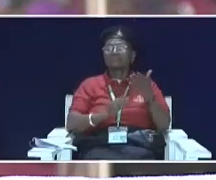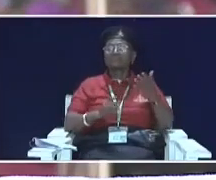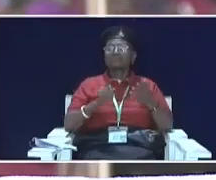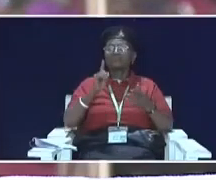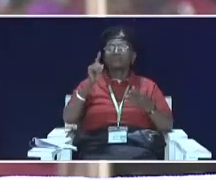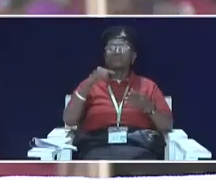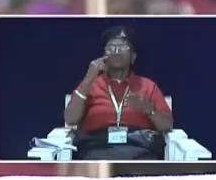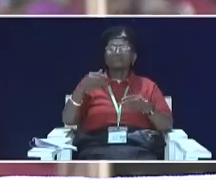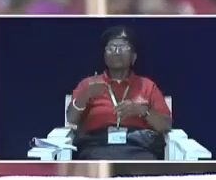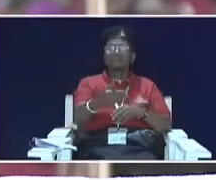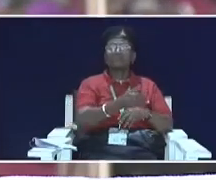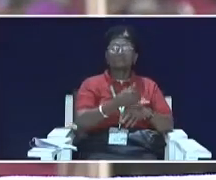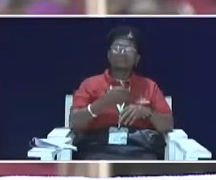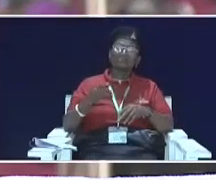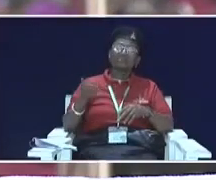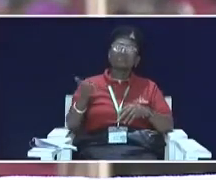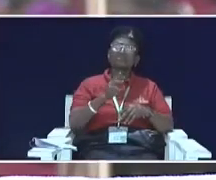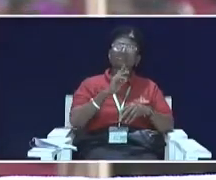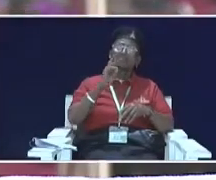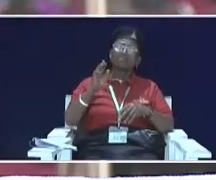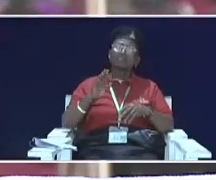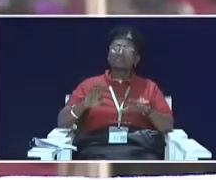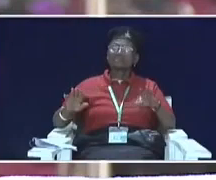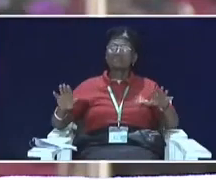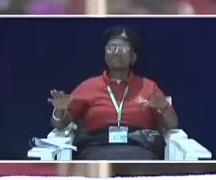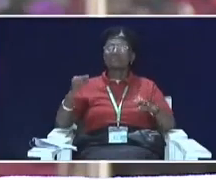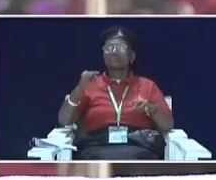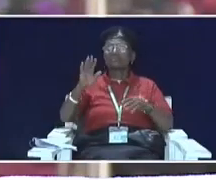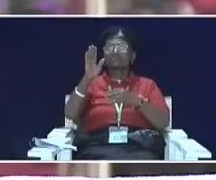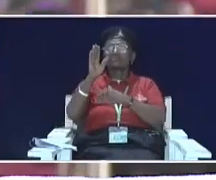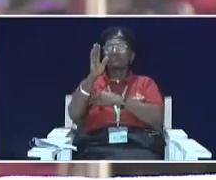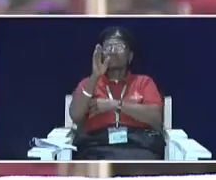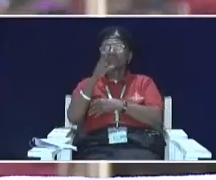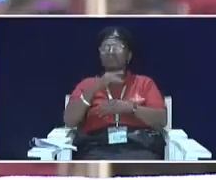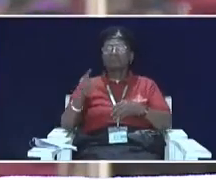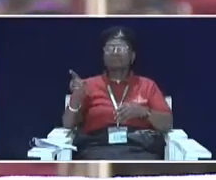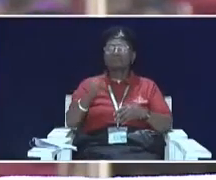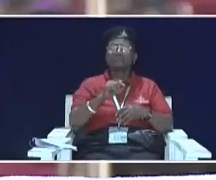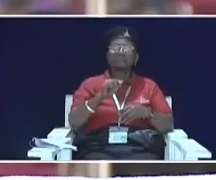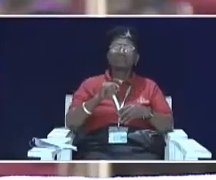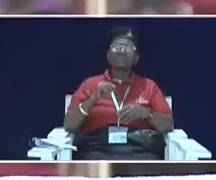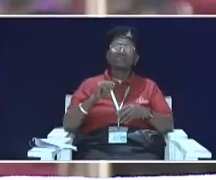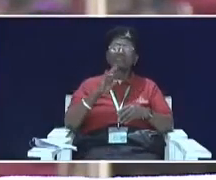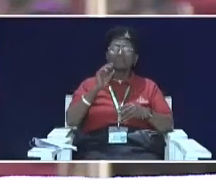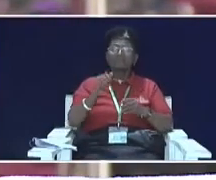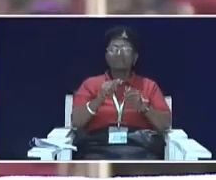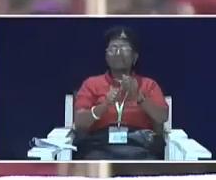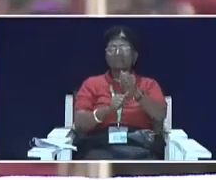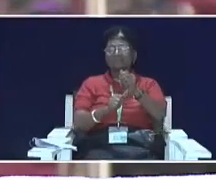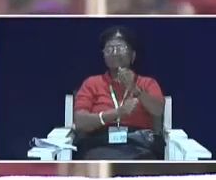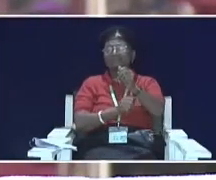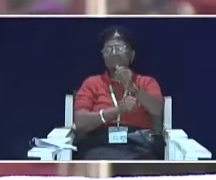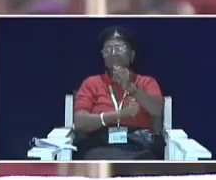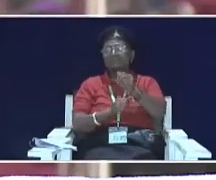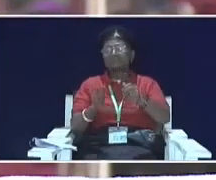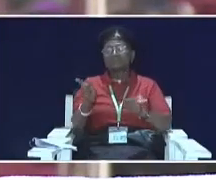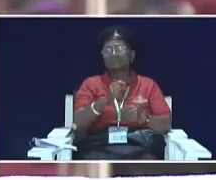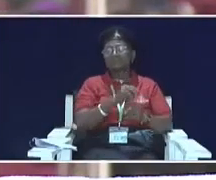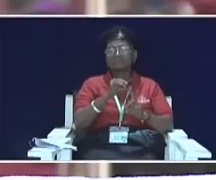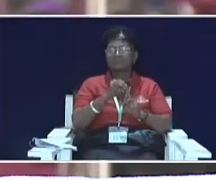You know you are backsliding. You know you are doing those things that you say you will never do again. You too can run